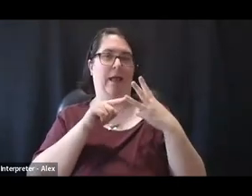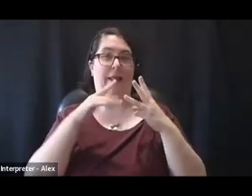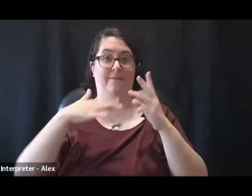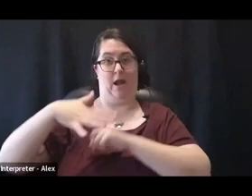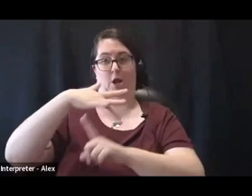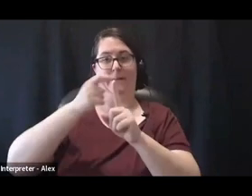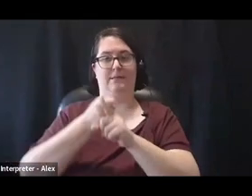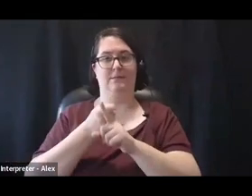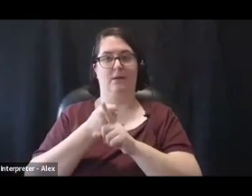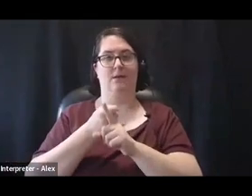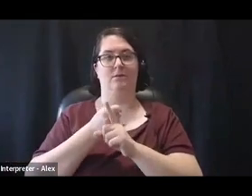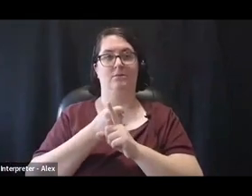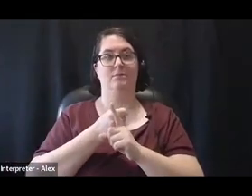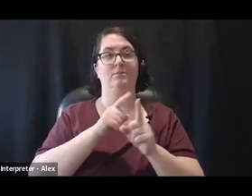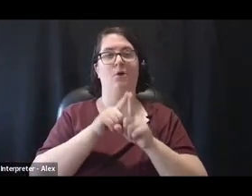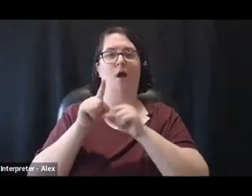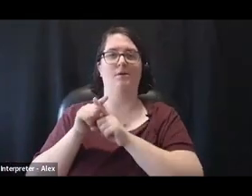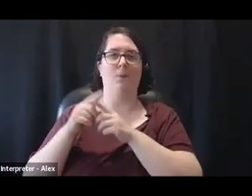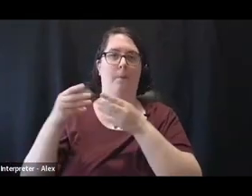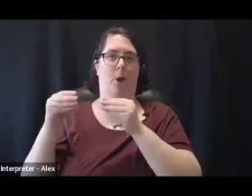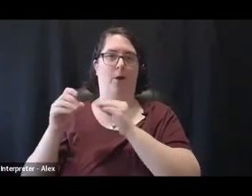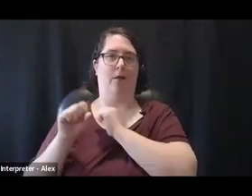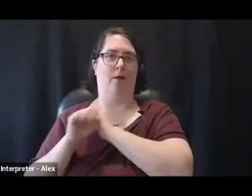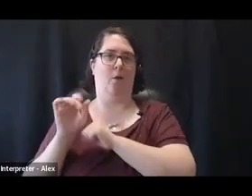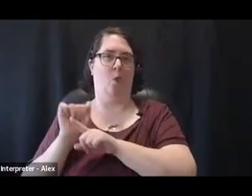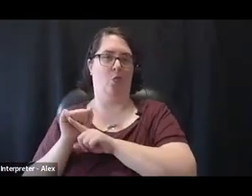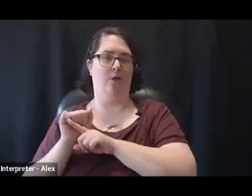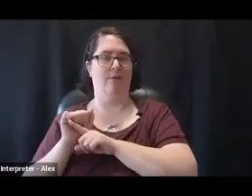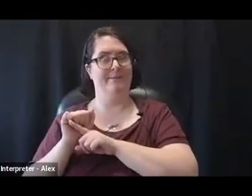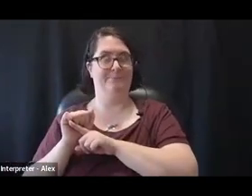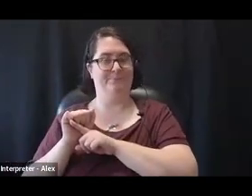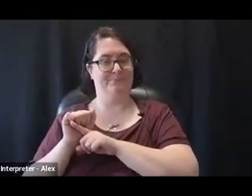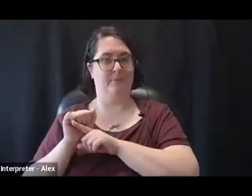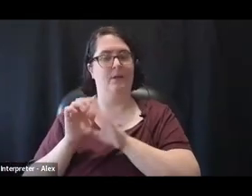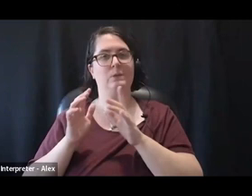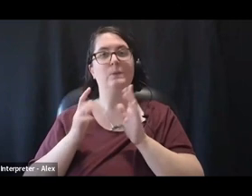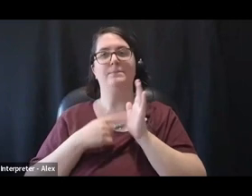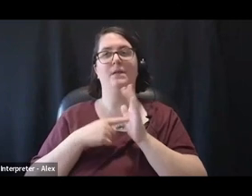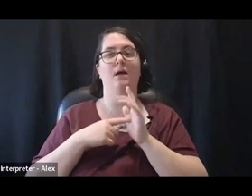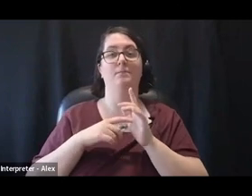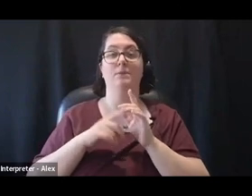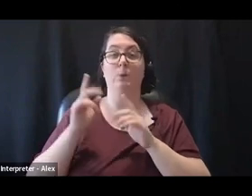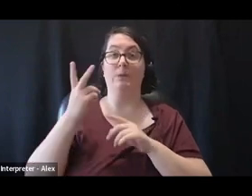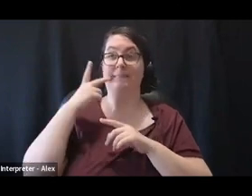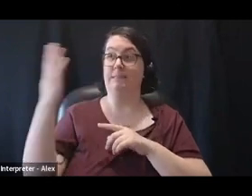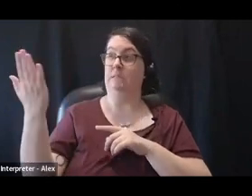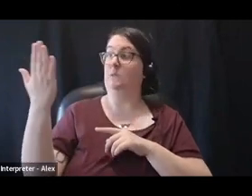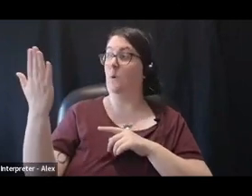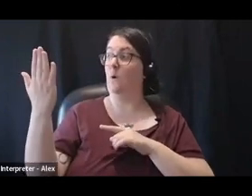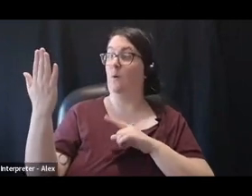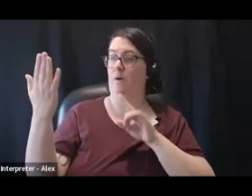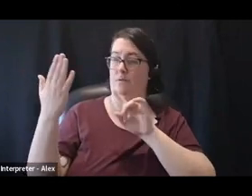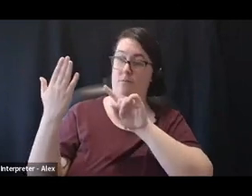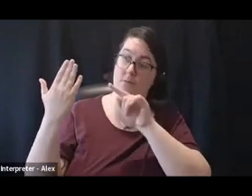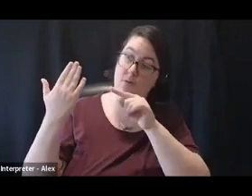environmental impact, are also marketing ploys. So it can take a lot of time just to really dig in there and understand what these companies are